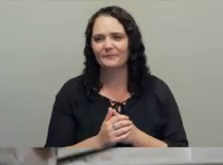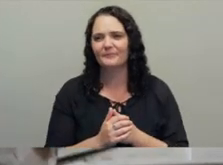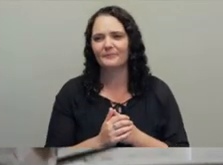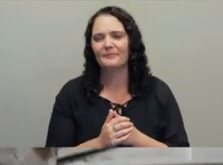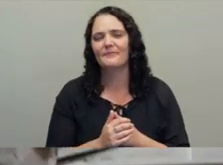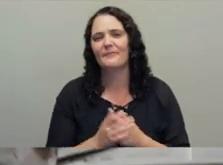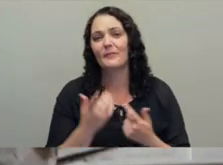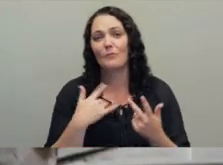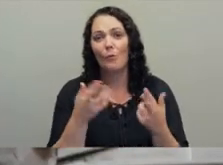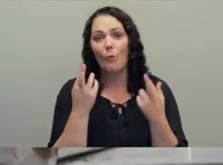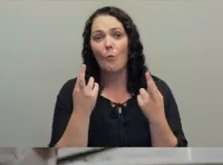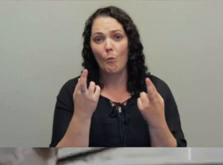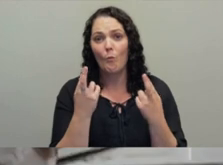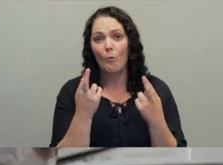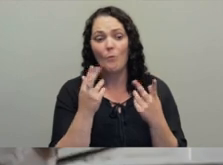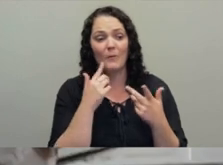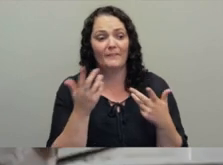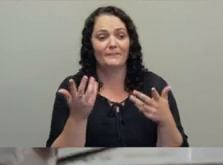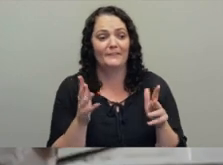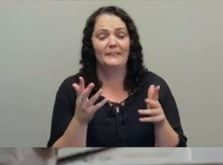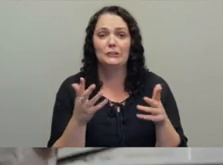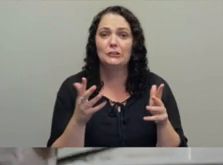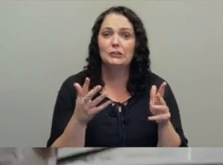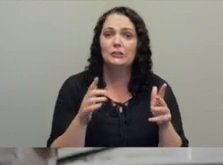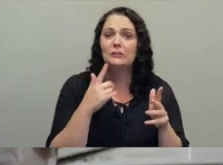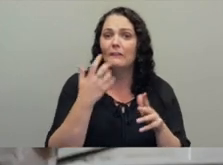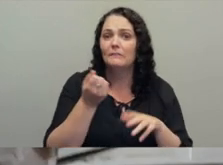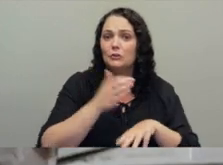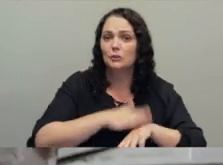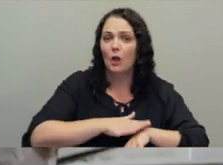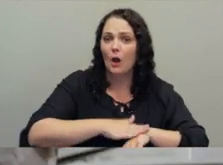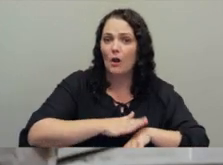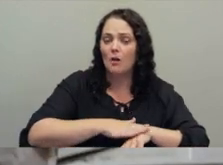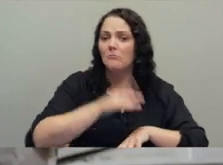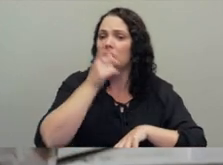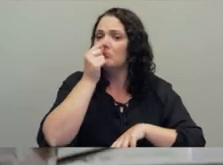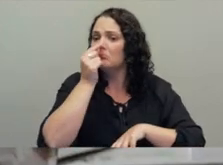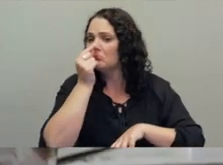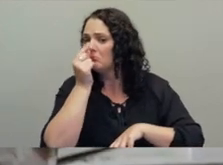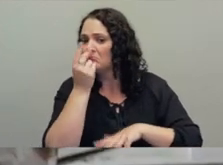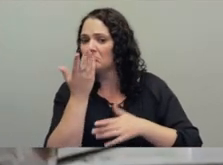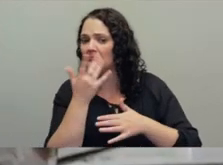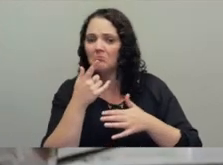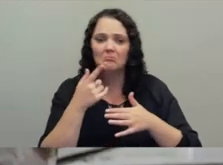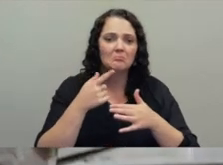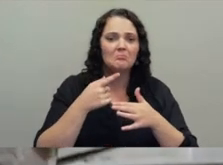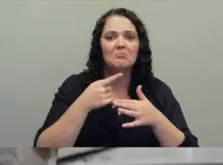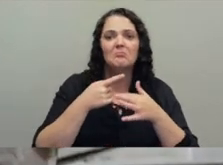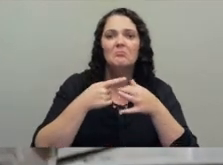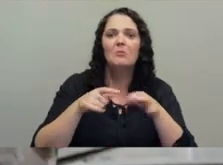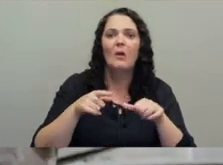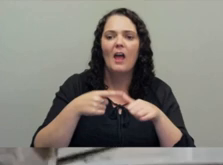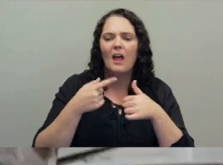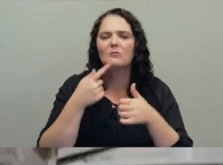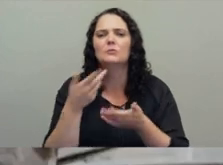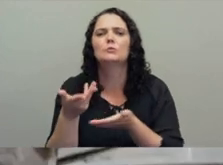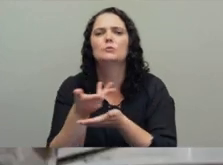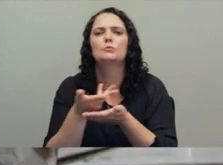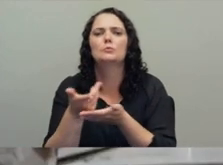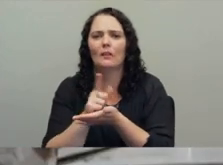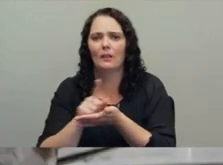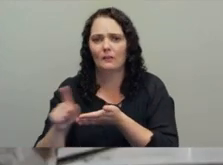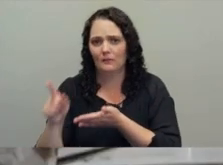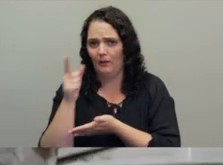whole hour together. I'm hoping by the end we might have a bit of time left to answer some questions through the chat.